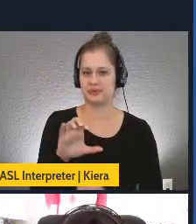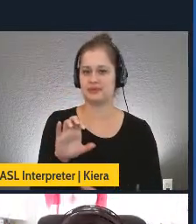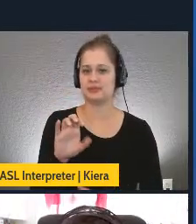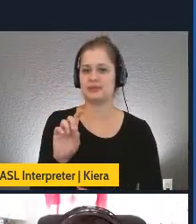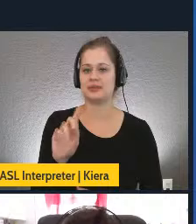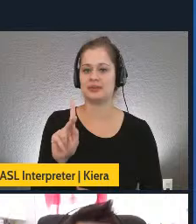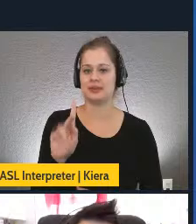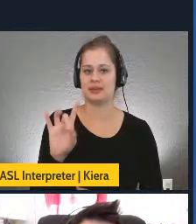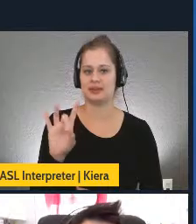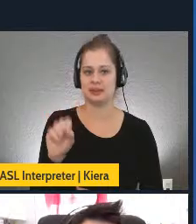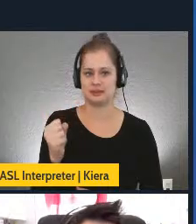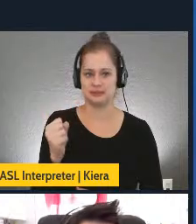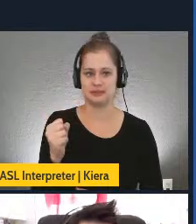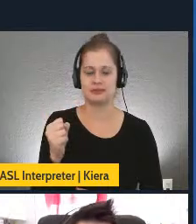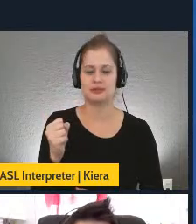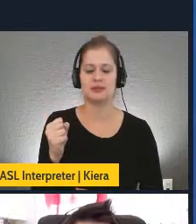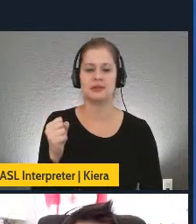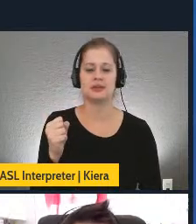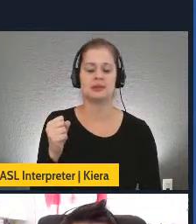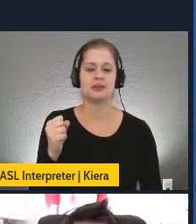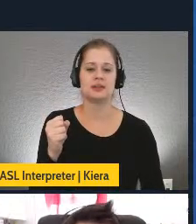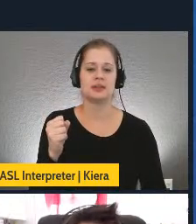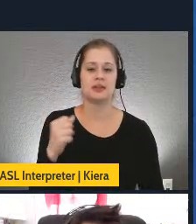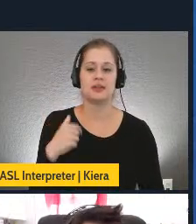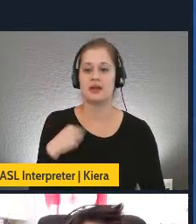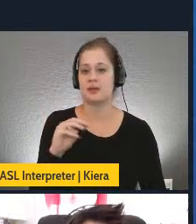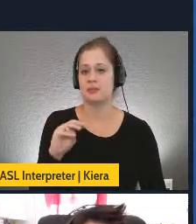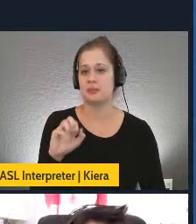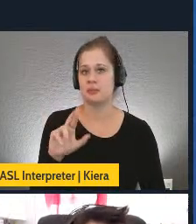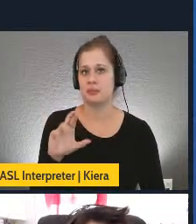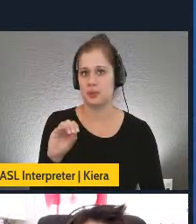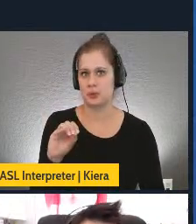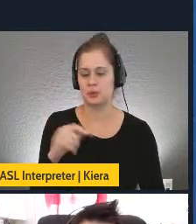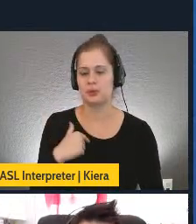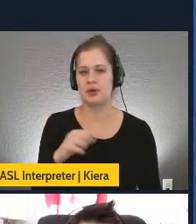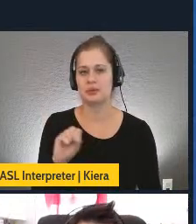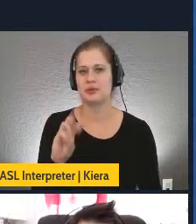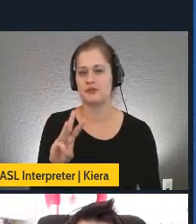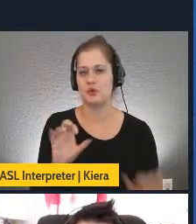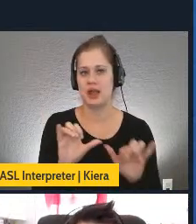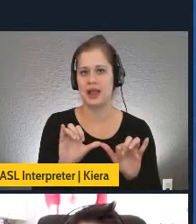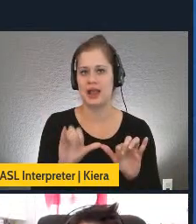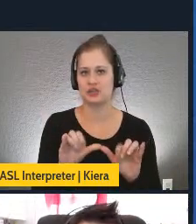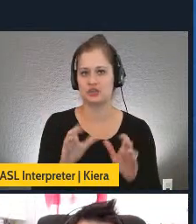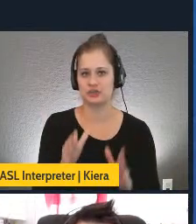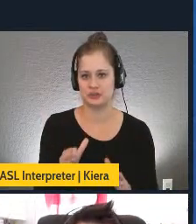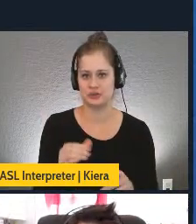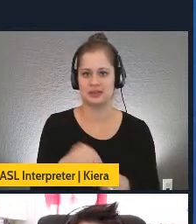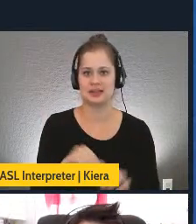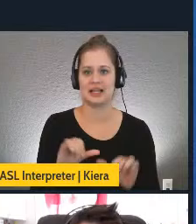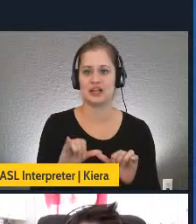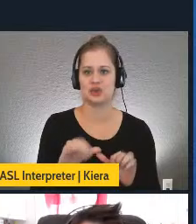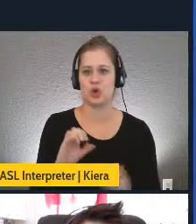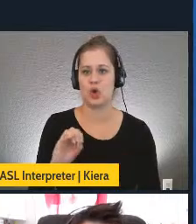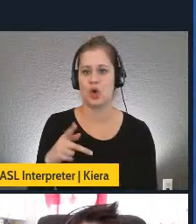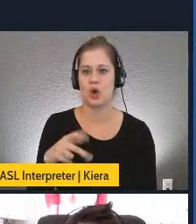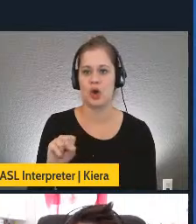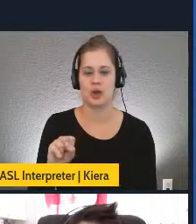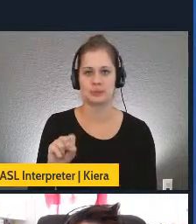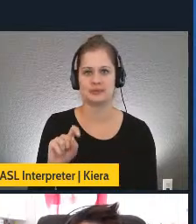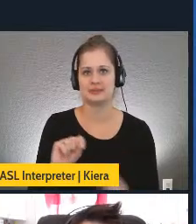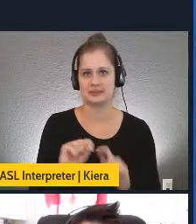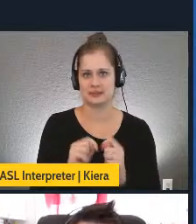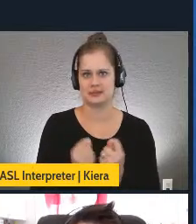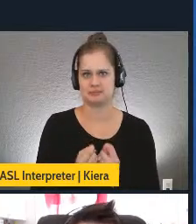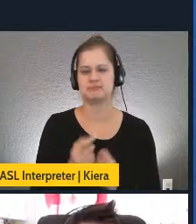real case study at TrueLayer. I'm Marco. I'm a software engineer in the engineering ops team at TrueLayer, and